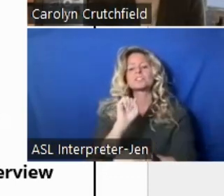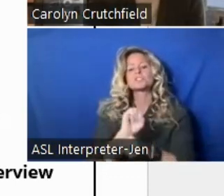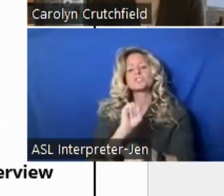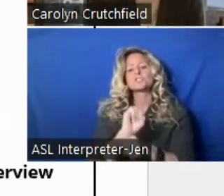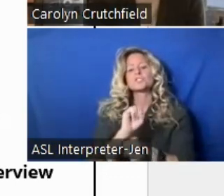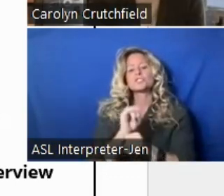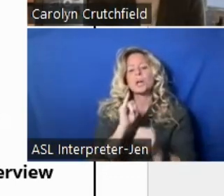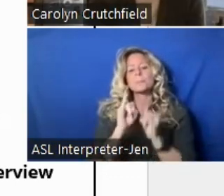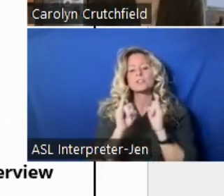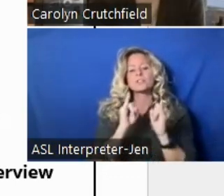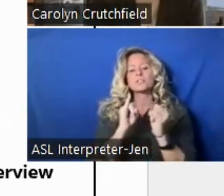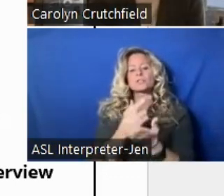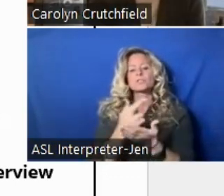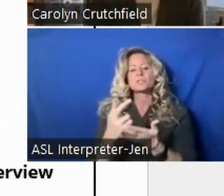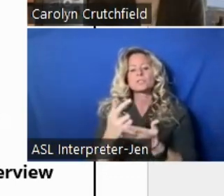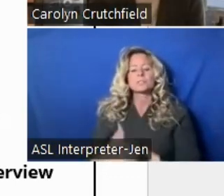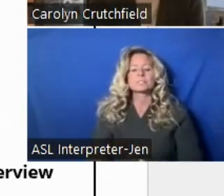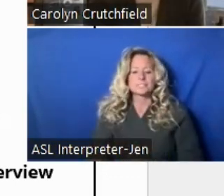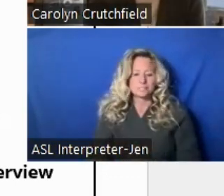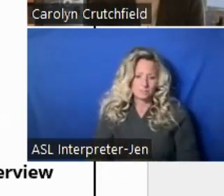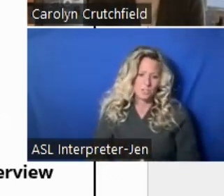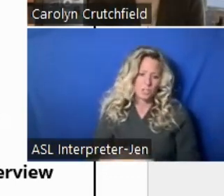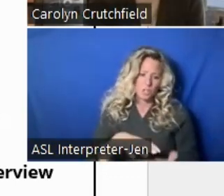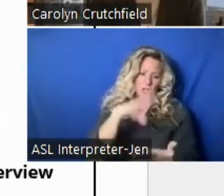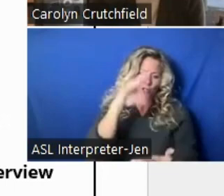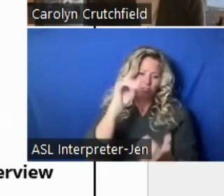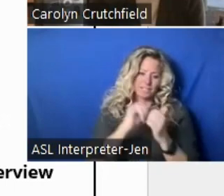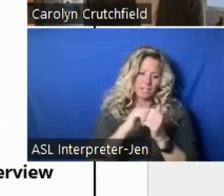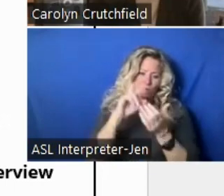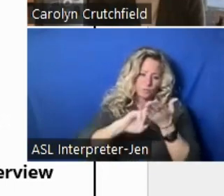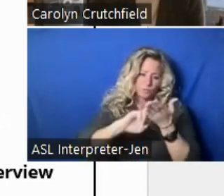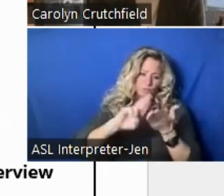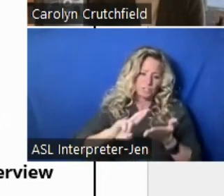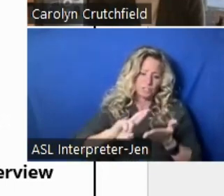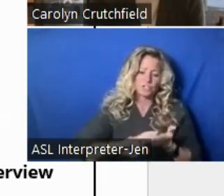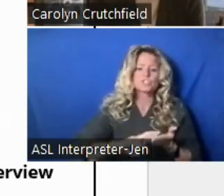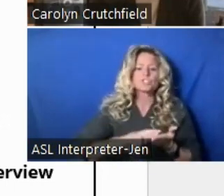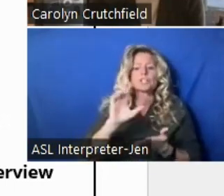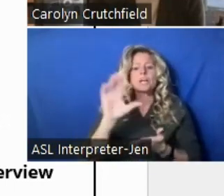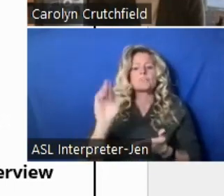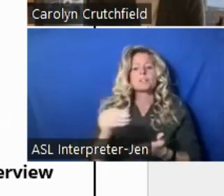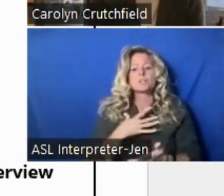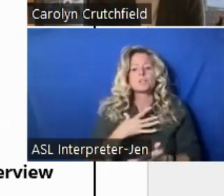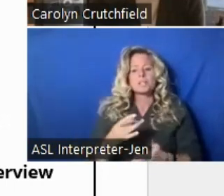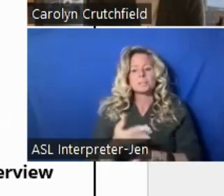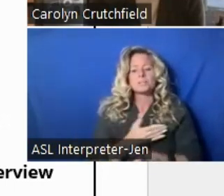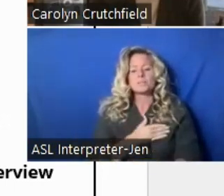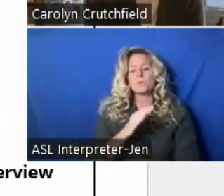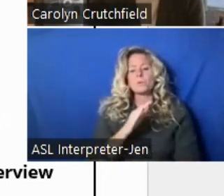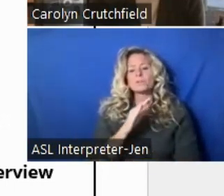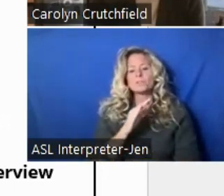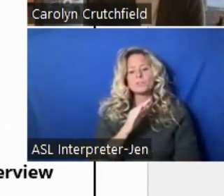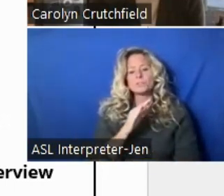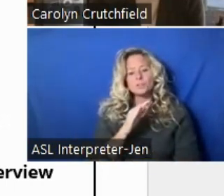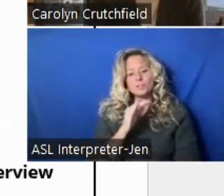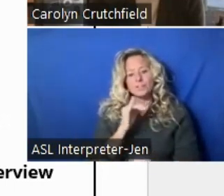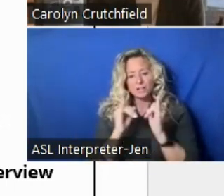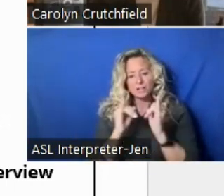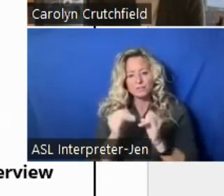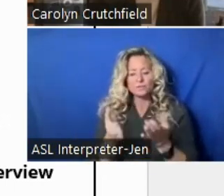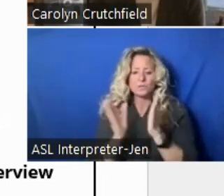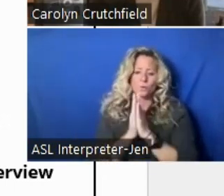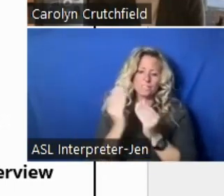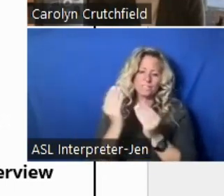interview resources, learning how to research a company you like before the interview, how to request an